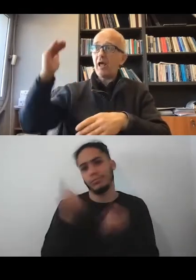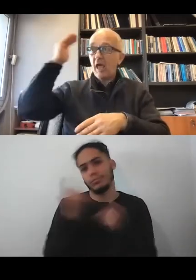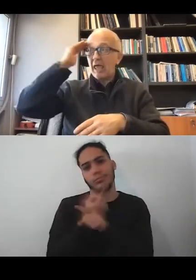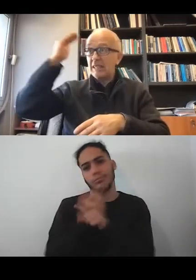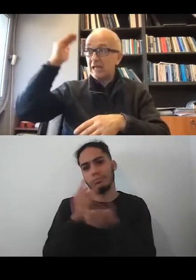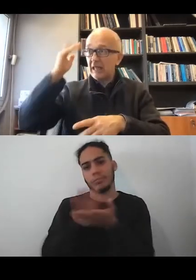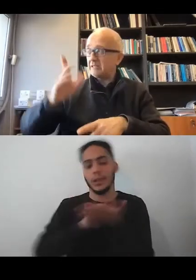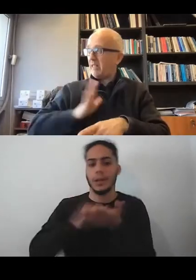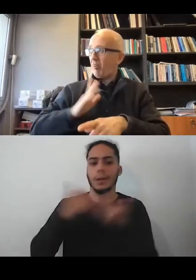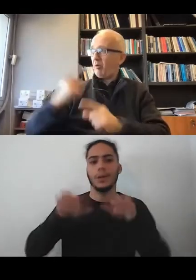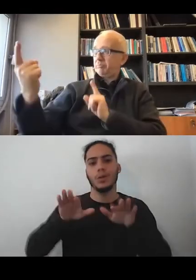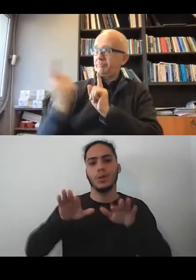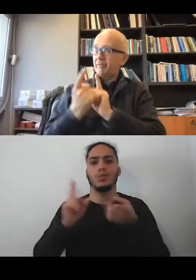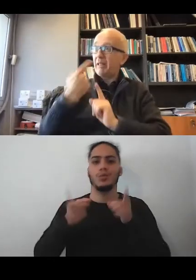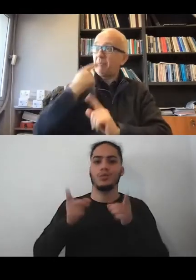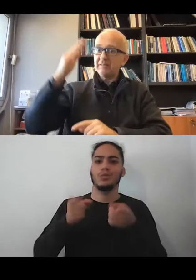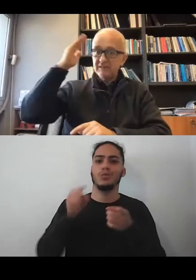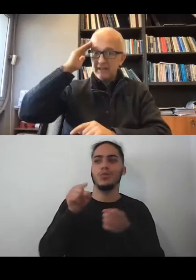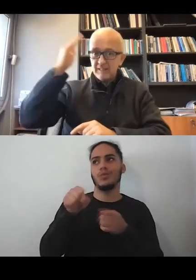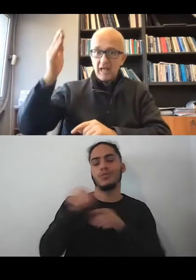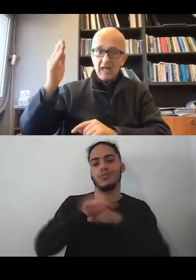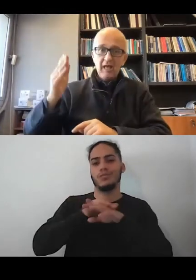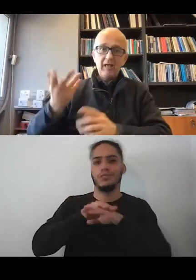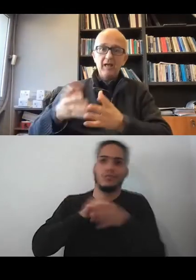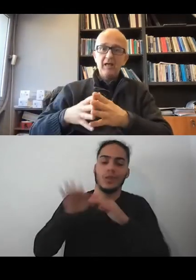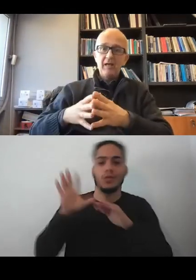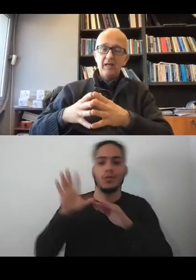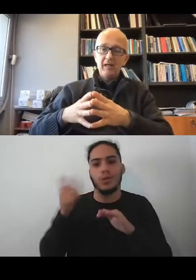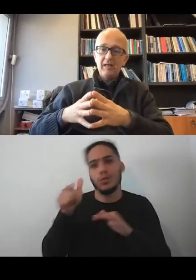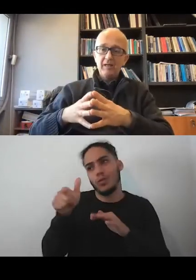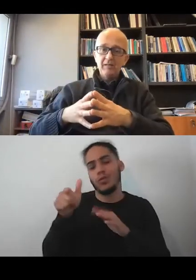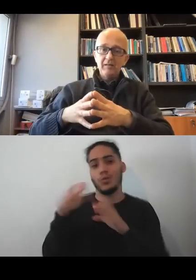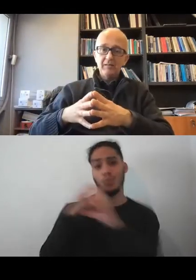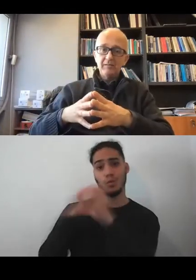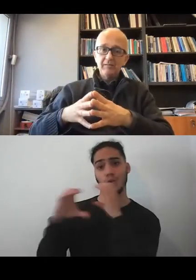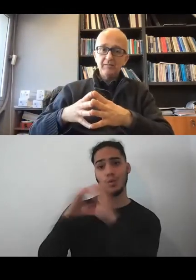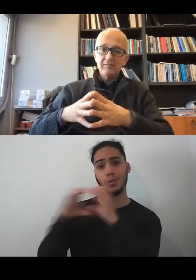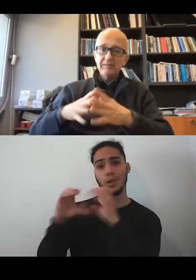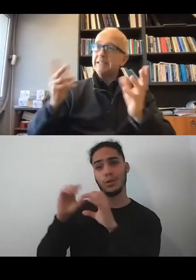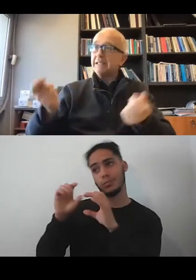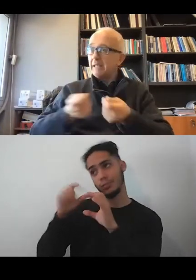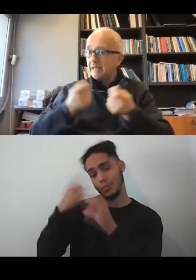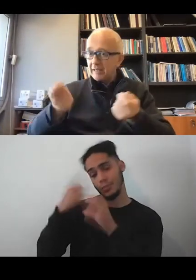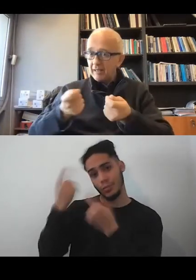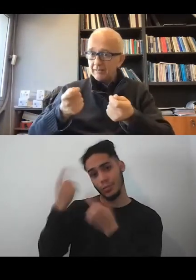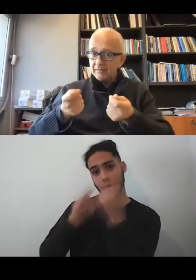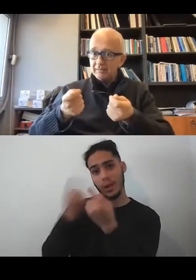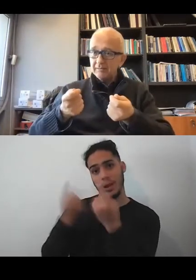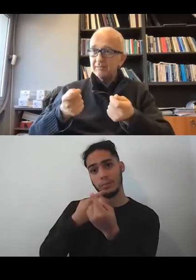what you do when you speak to somebody else that you meet in the street.